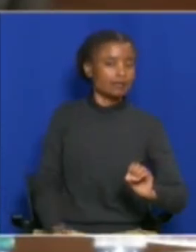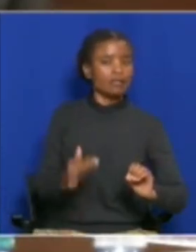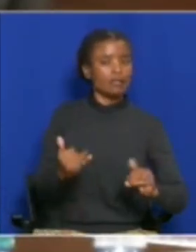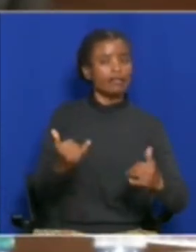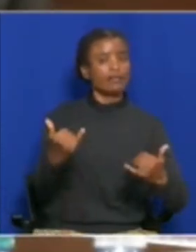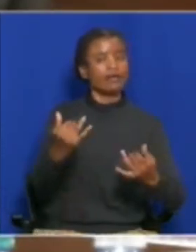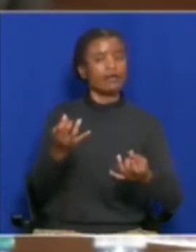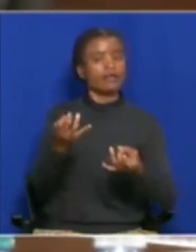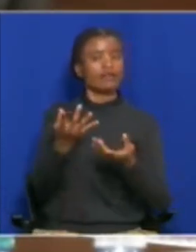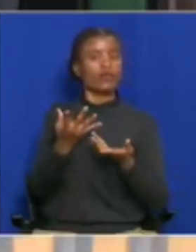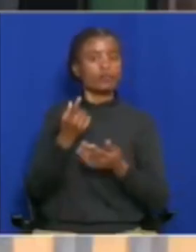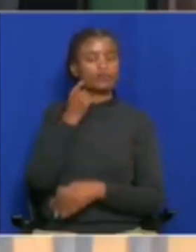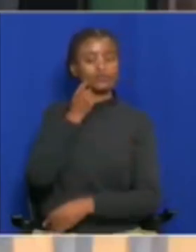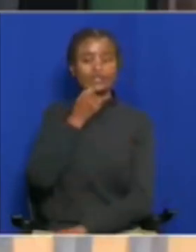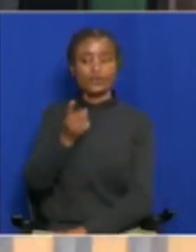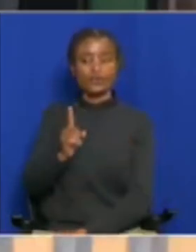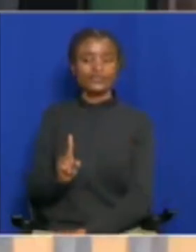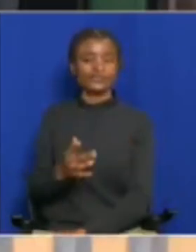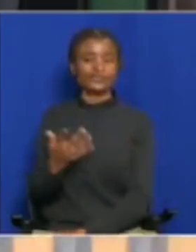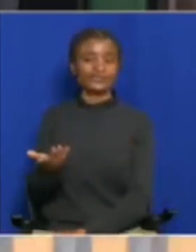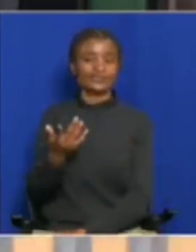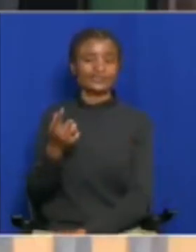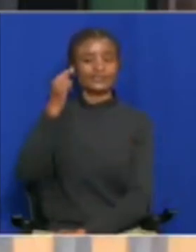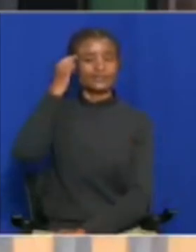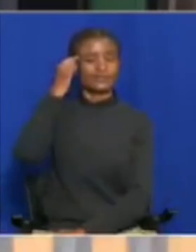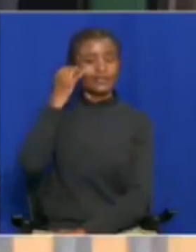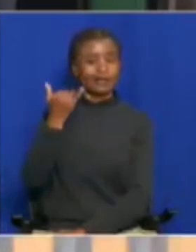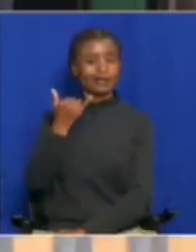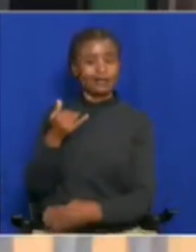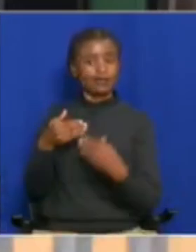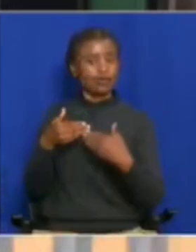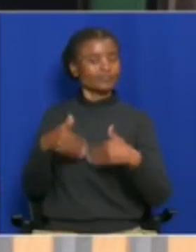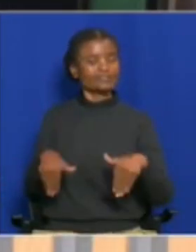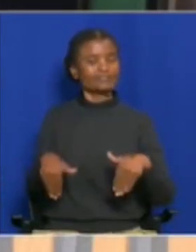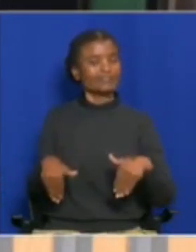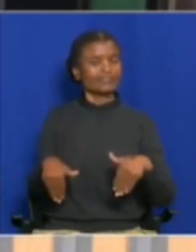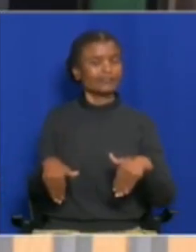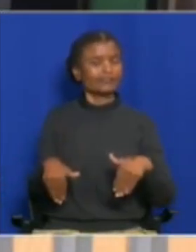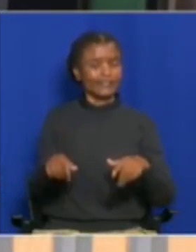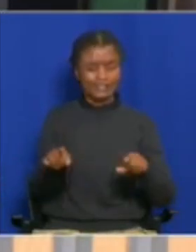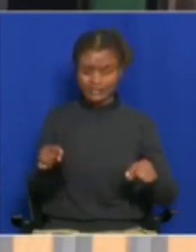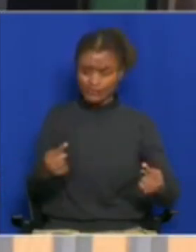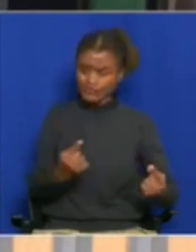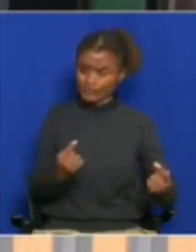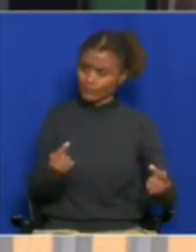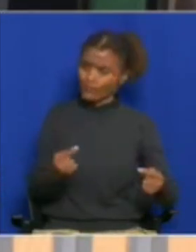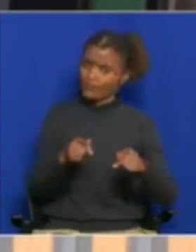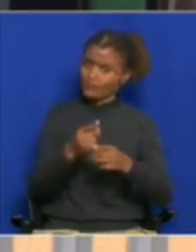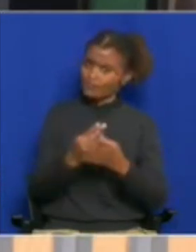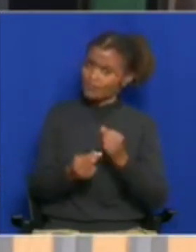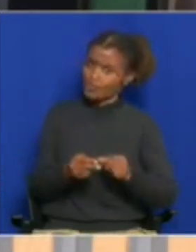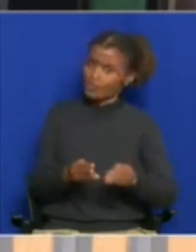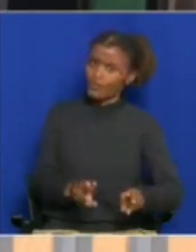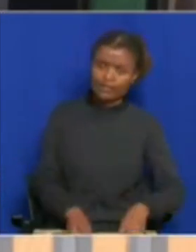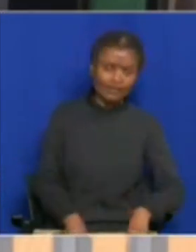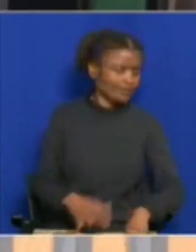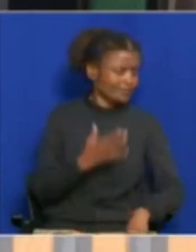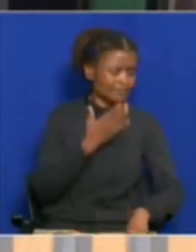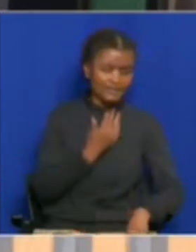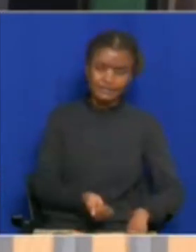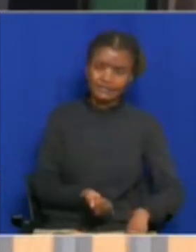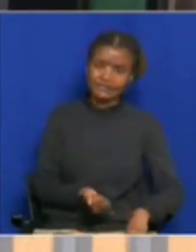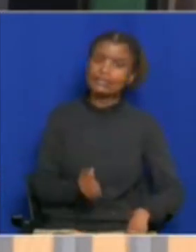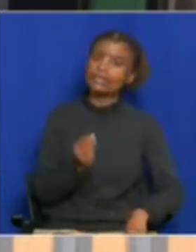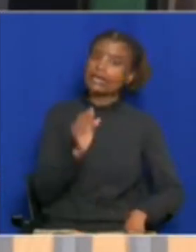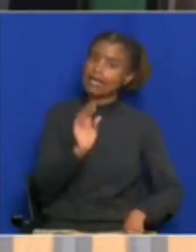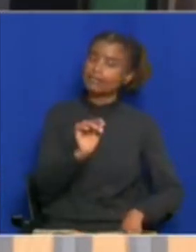also considered it to be objective. You cannot have it both ways. Please, Advocate Johnson. Let me ask you the question again. Did you consider